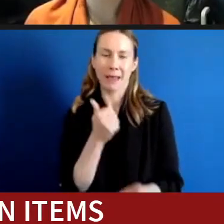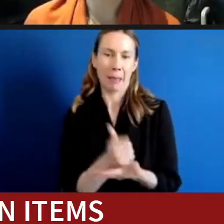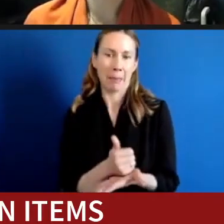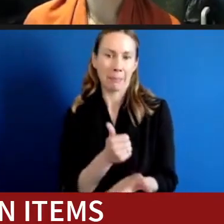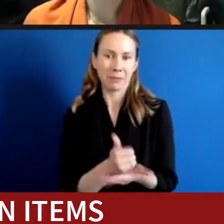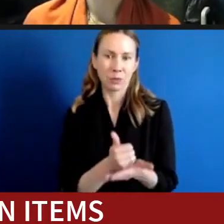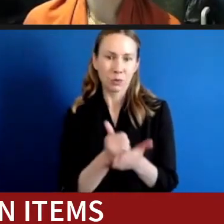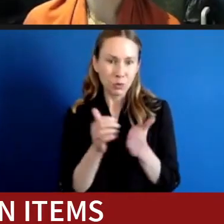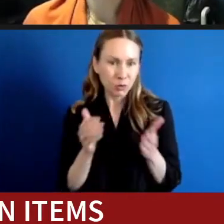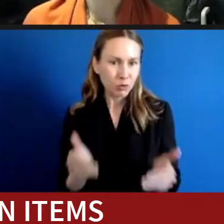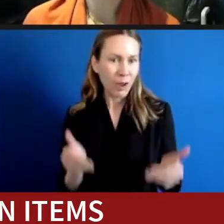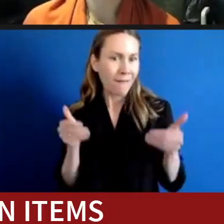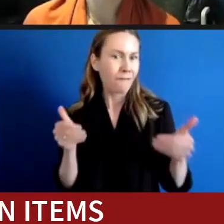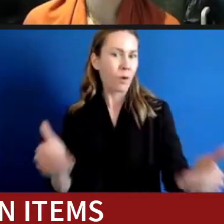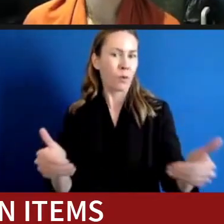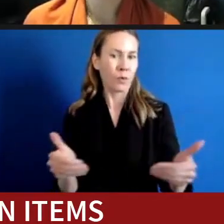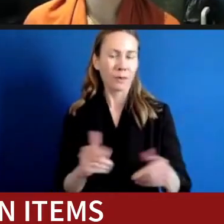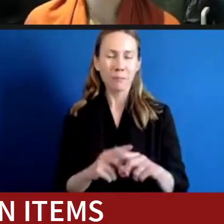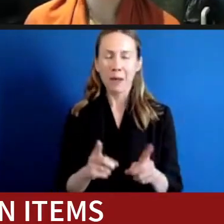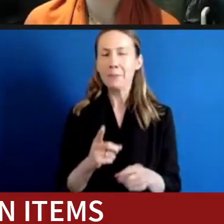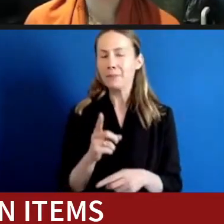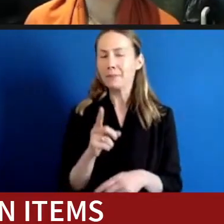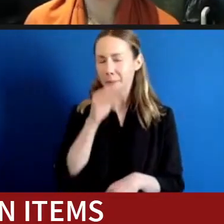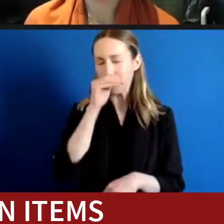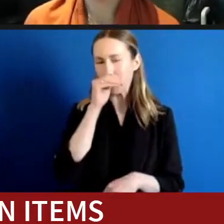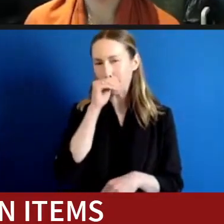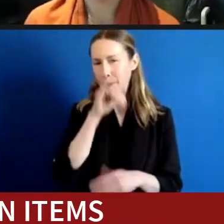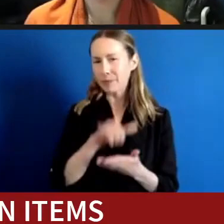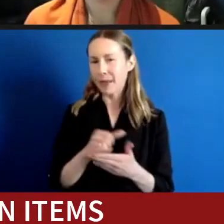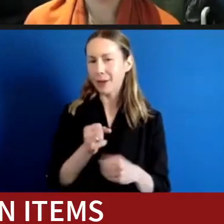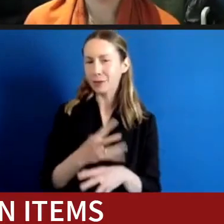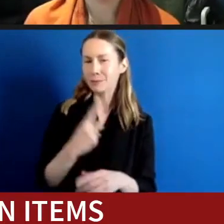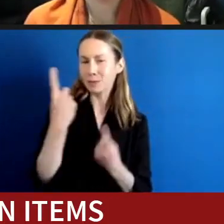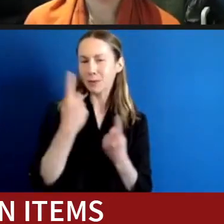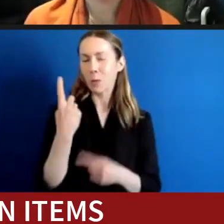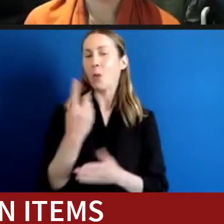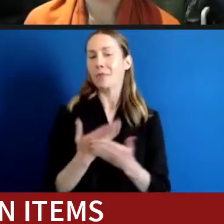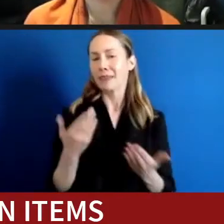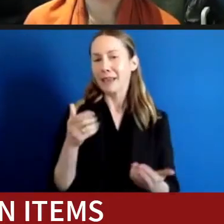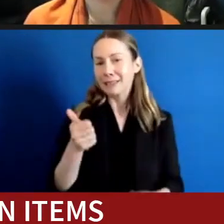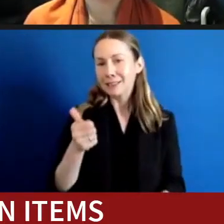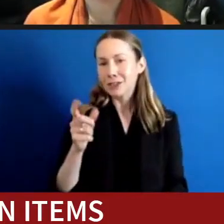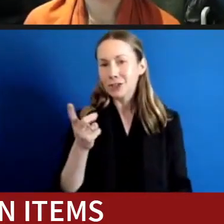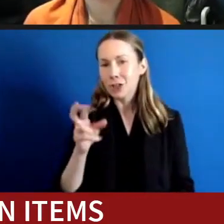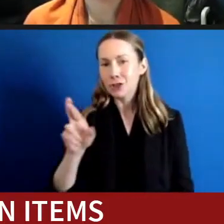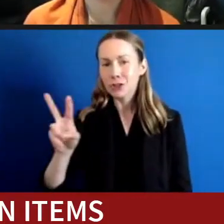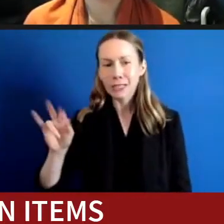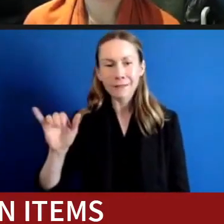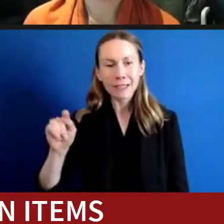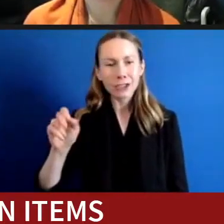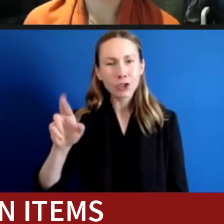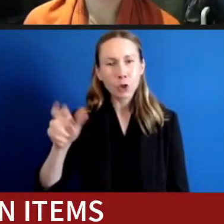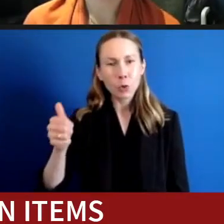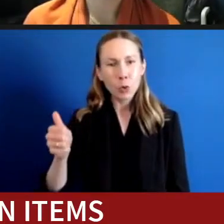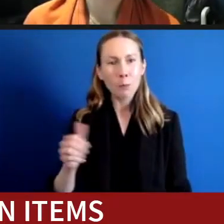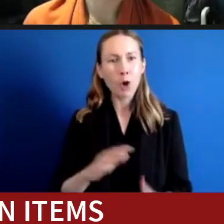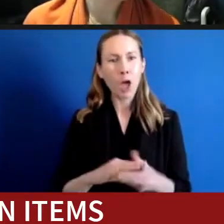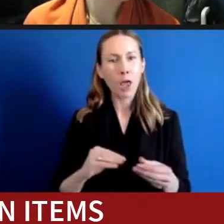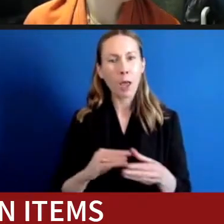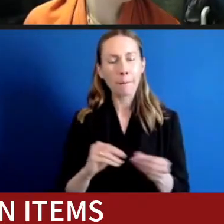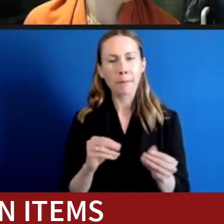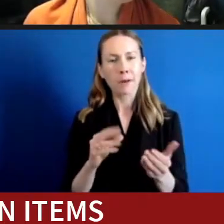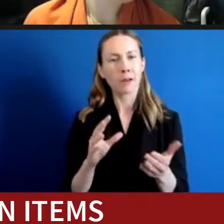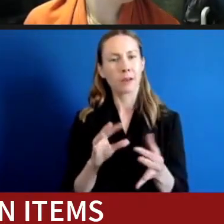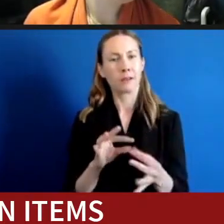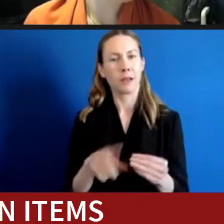forward. That does kind of bring to mind one of the things that you brought up, Dr. Victor, related to the perceptions around